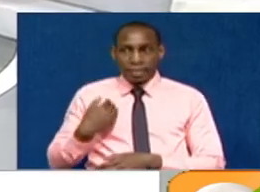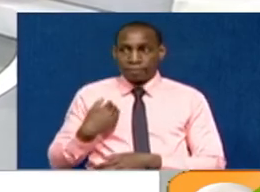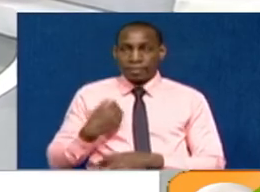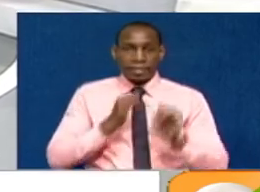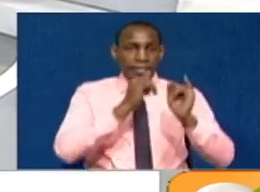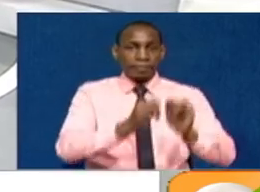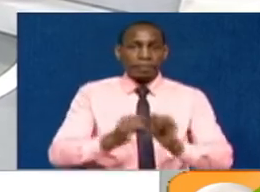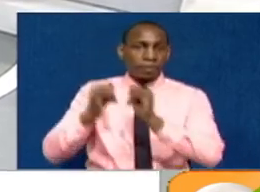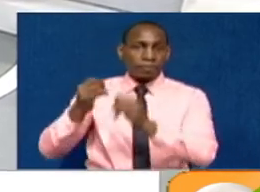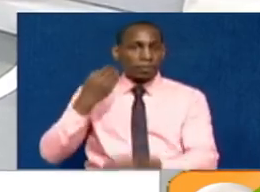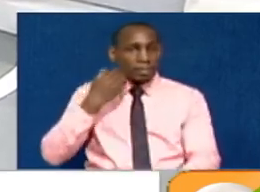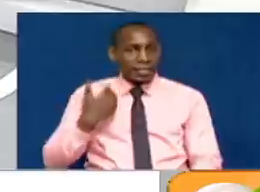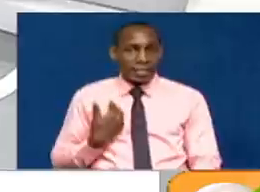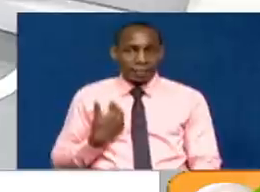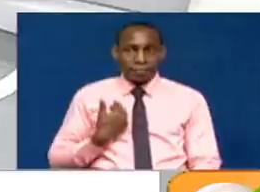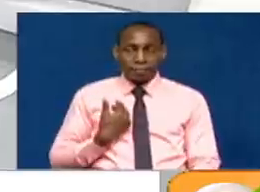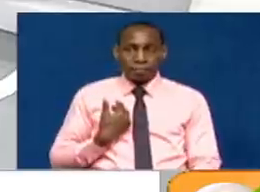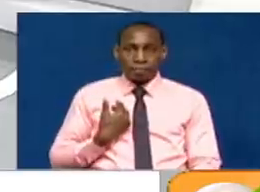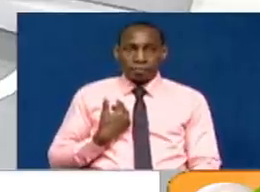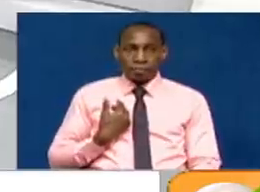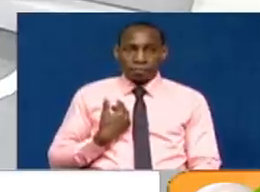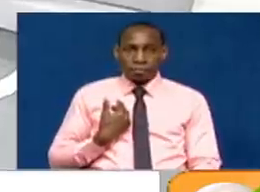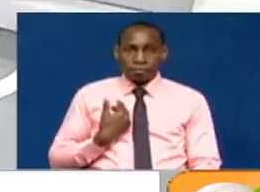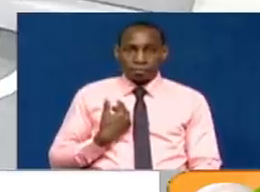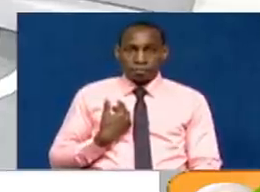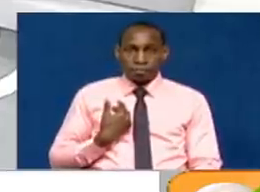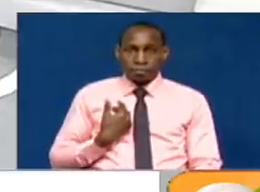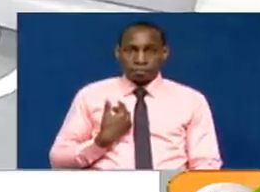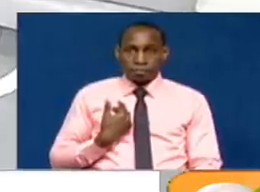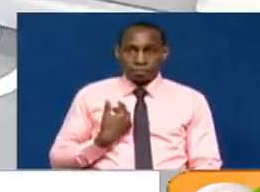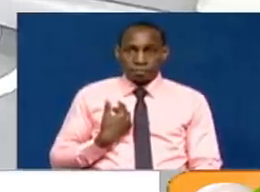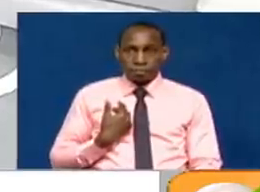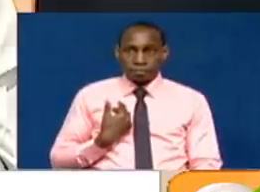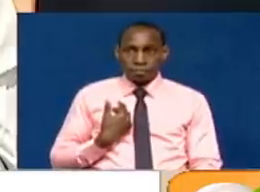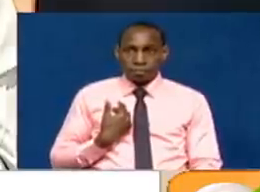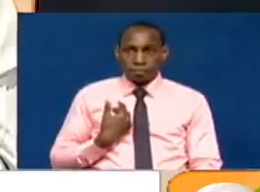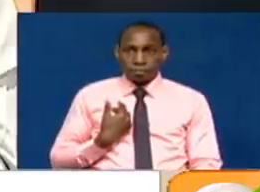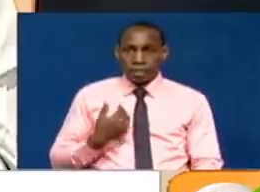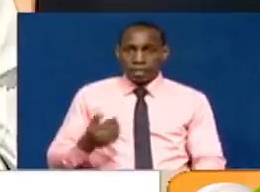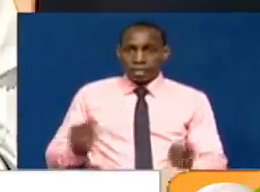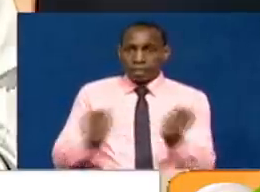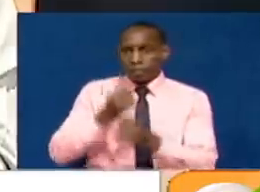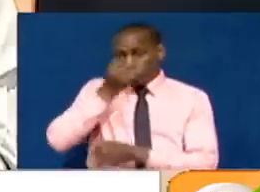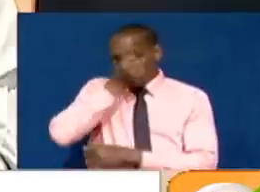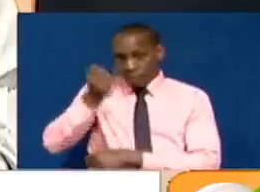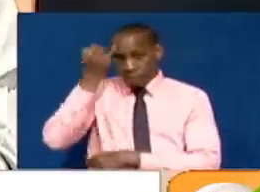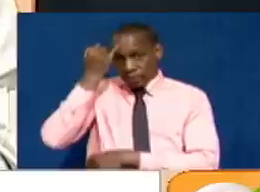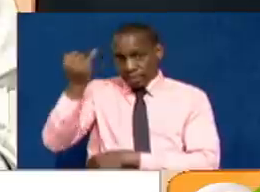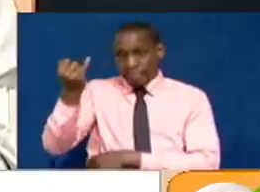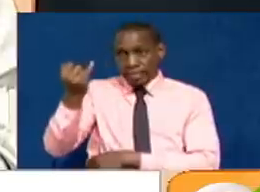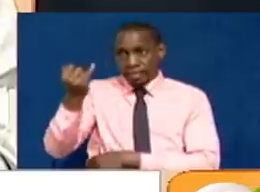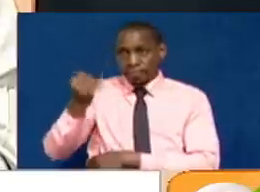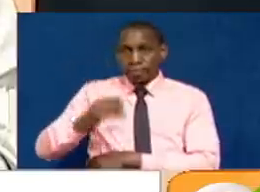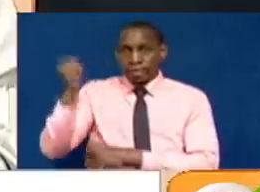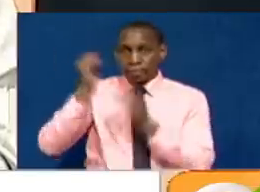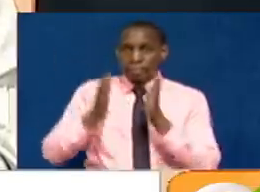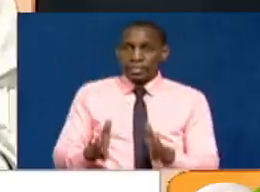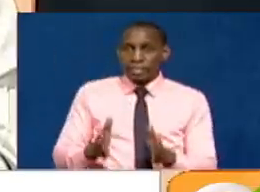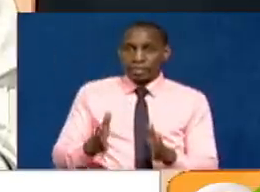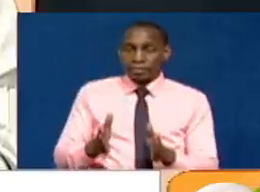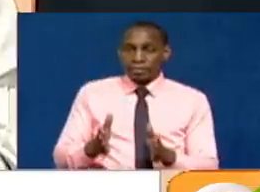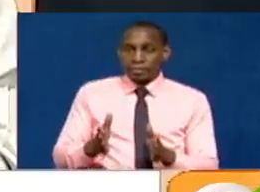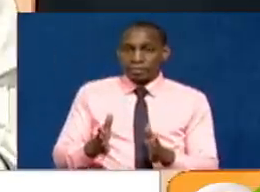individuals who do. Absolutely. And I can't get over this idea of politicians.